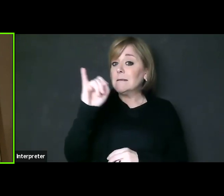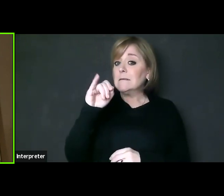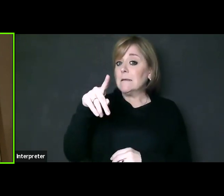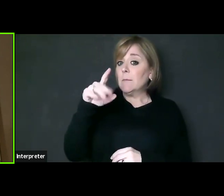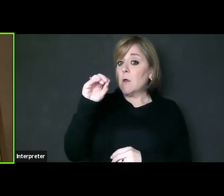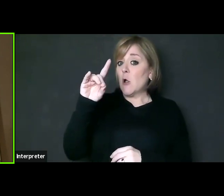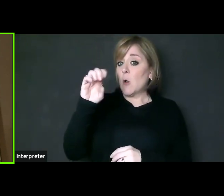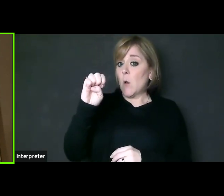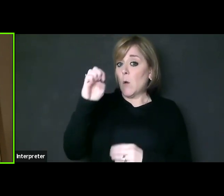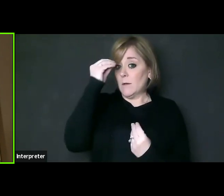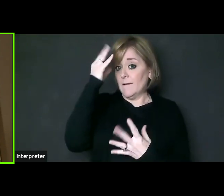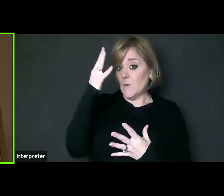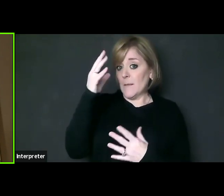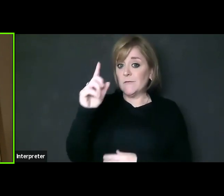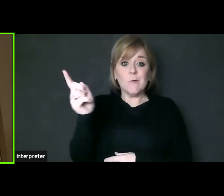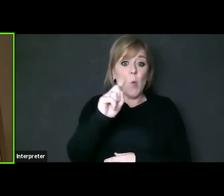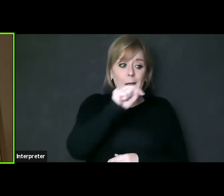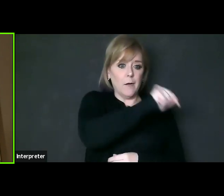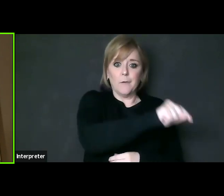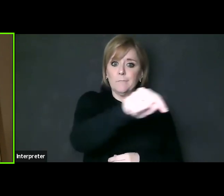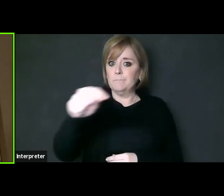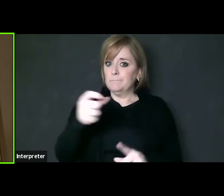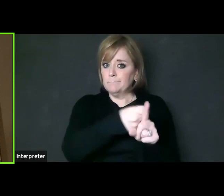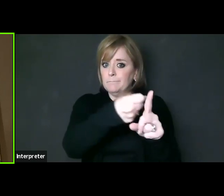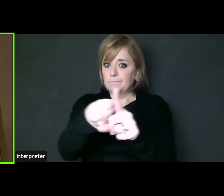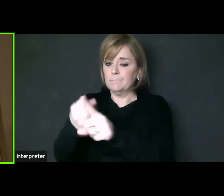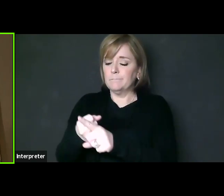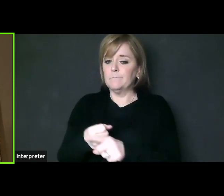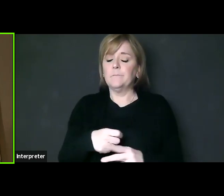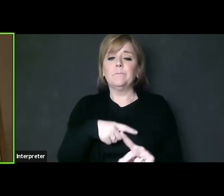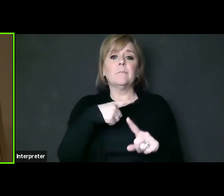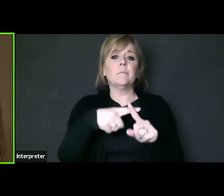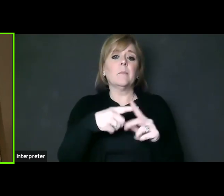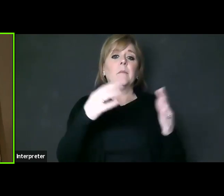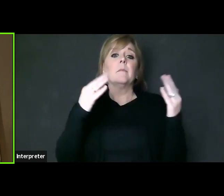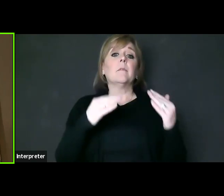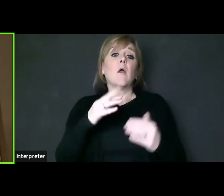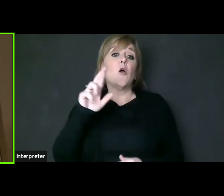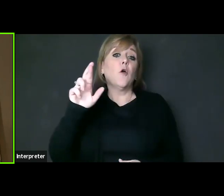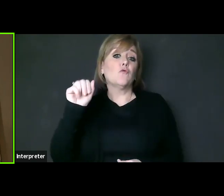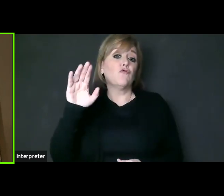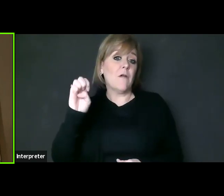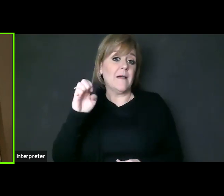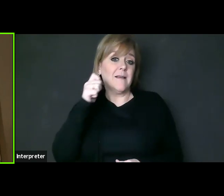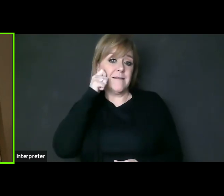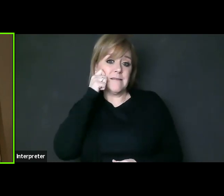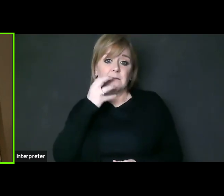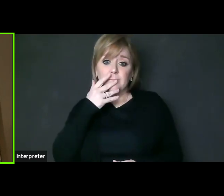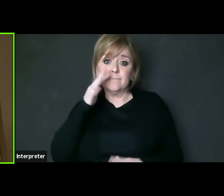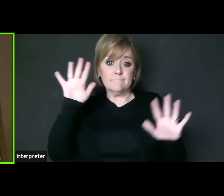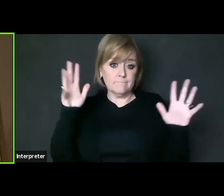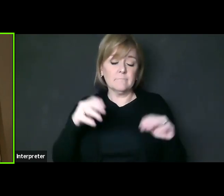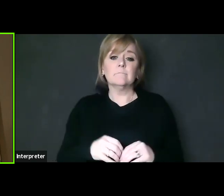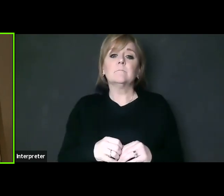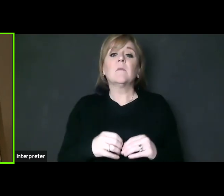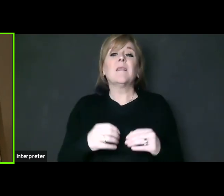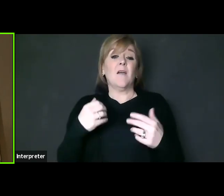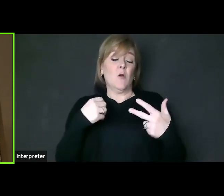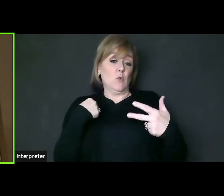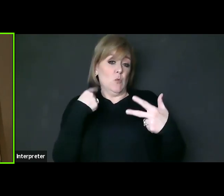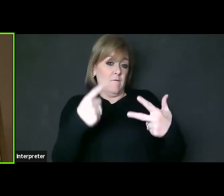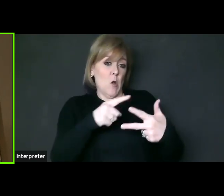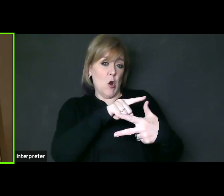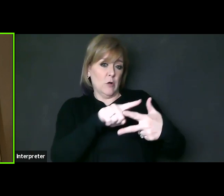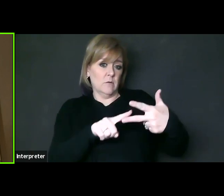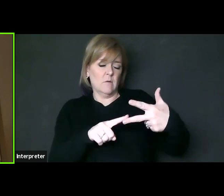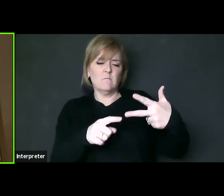are, as well as more information about race. Here's the three pieces of data that we